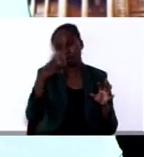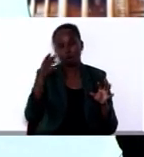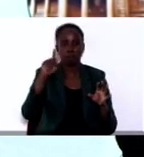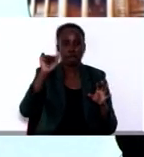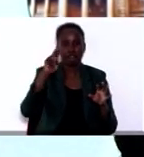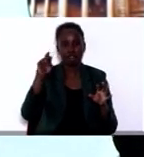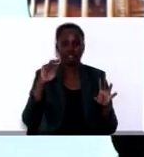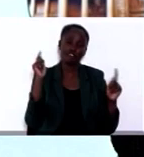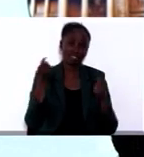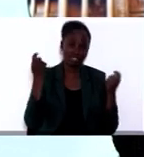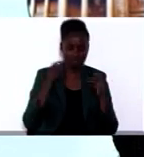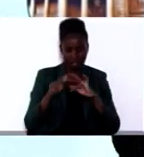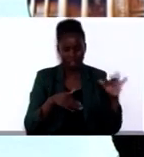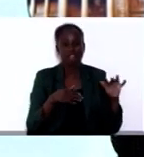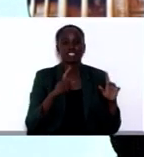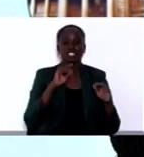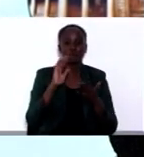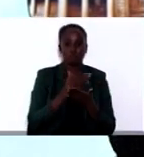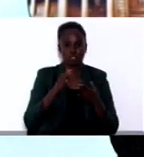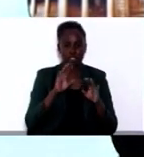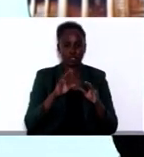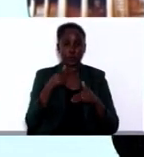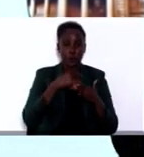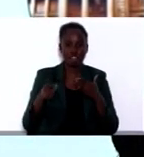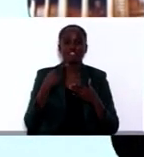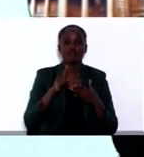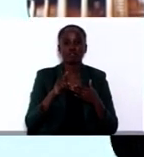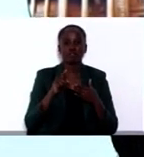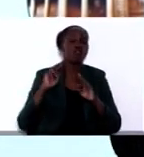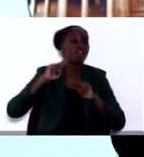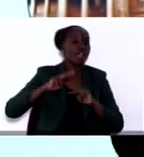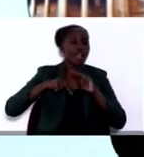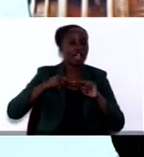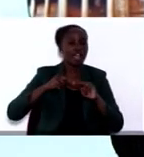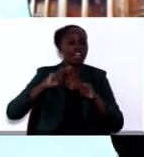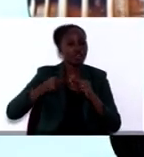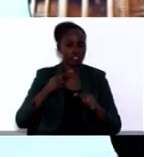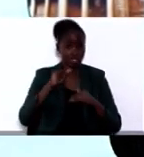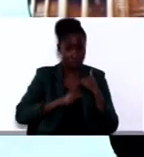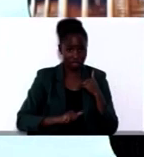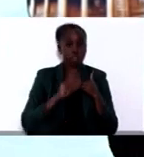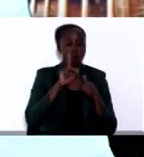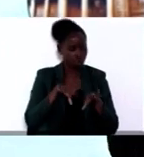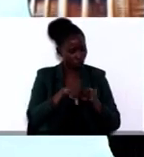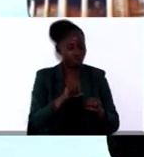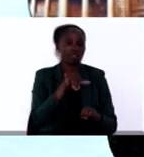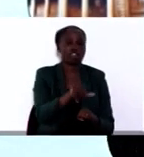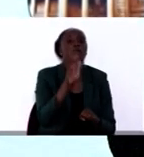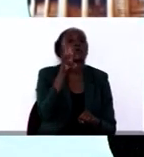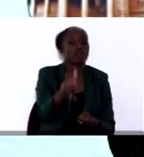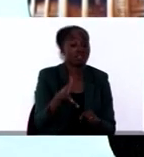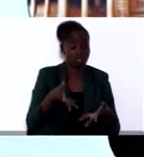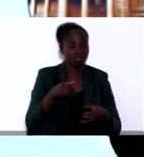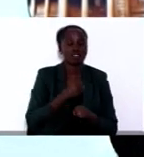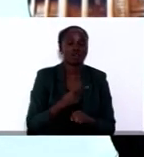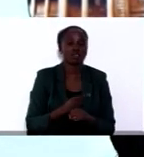South African Music Week during Heritage Month. We are going to host the inaugural South African Music Week in Gauteng.